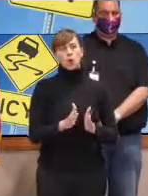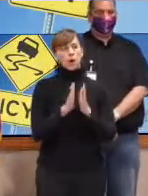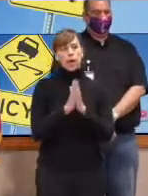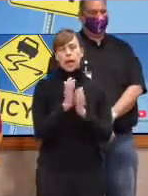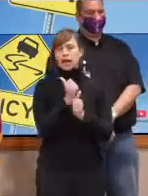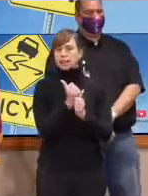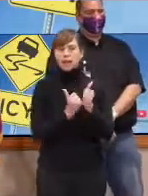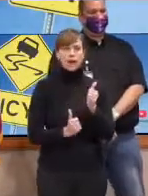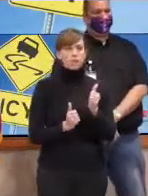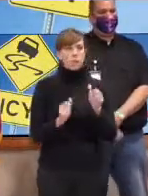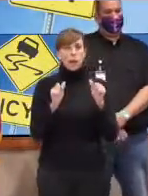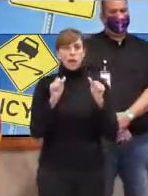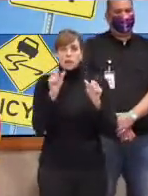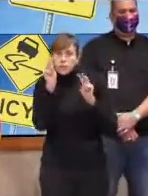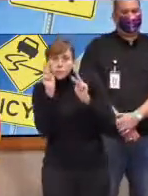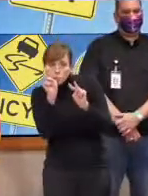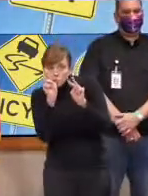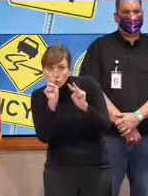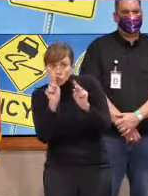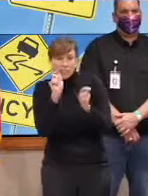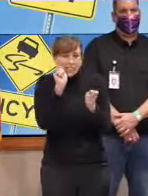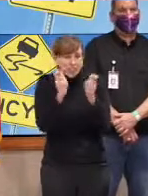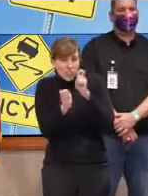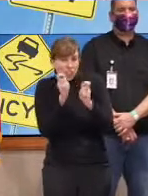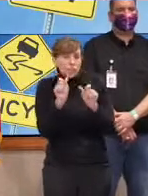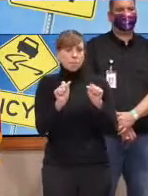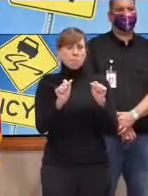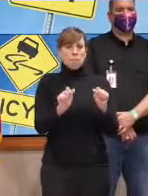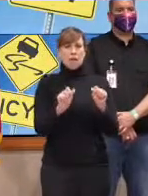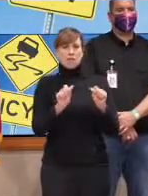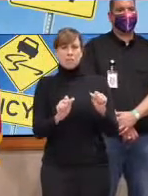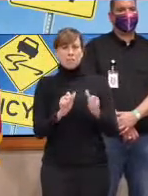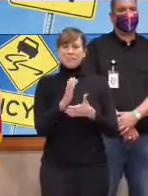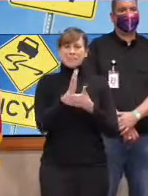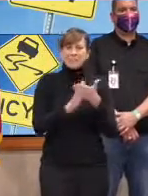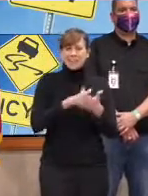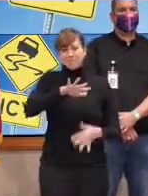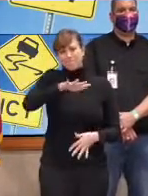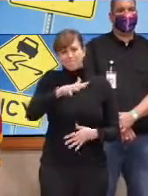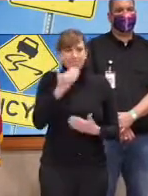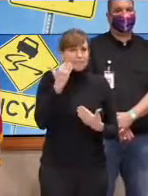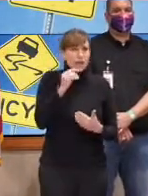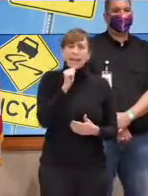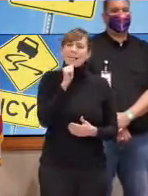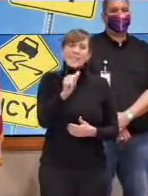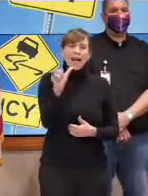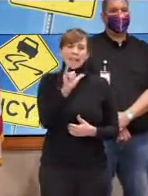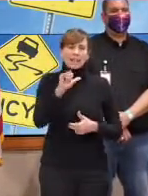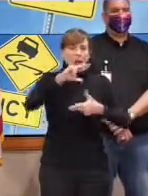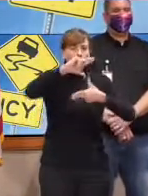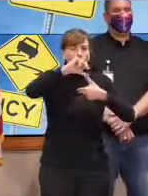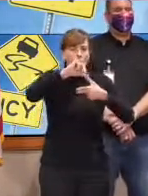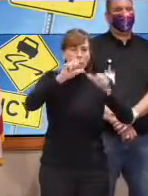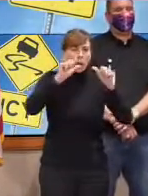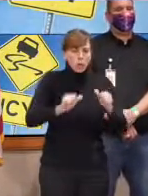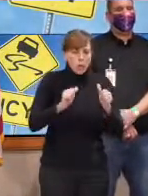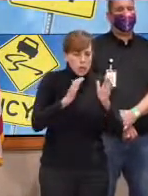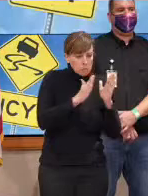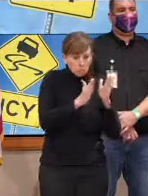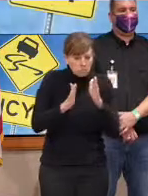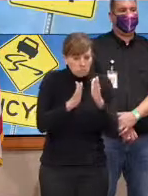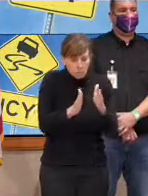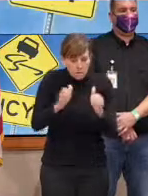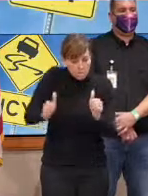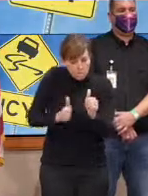can always change, right? There's a cone of uncertainty in some way. It's different. It's not like a hurricane where we see the range. We just see different